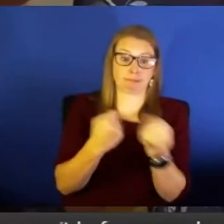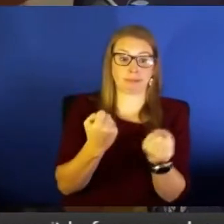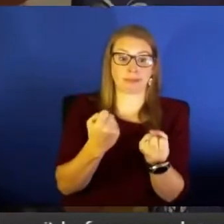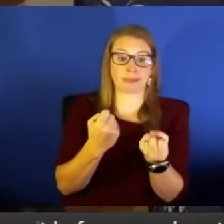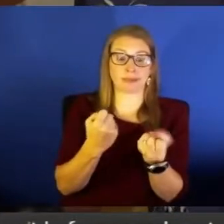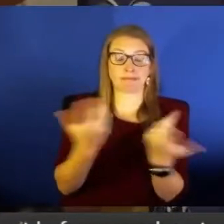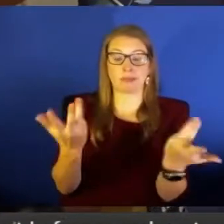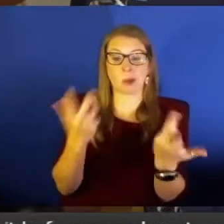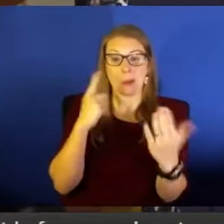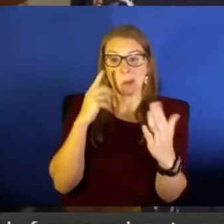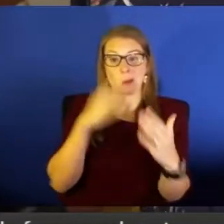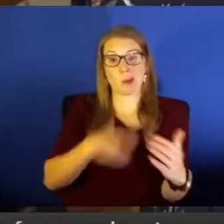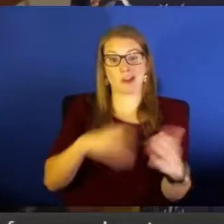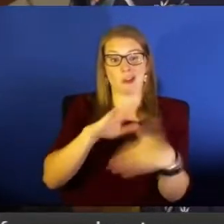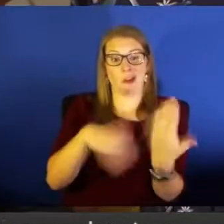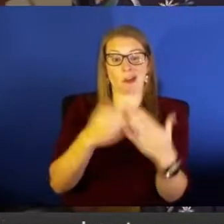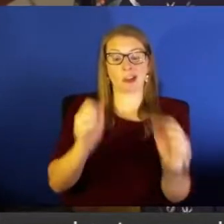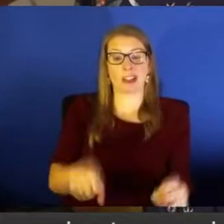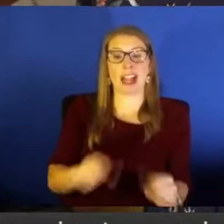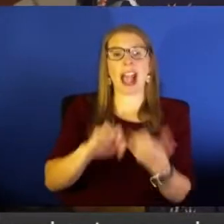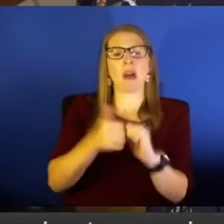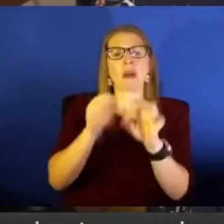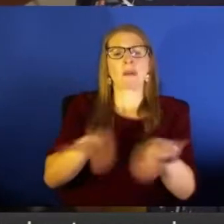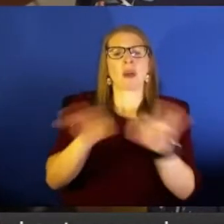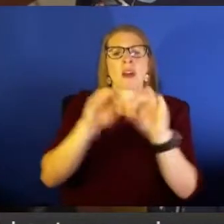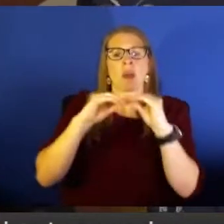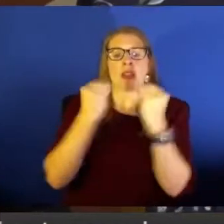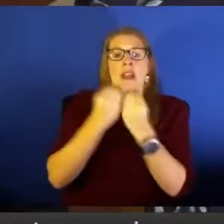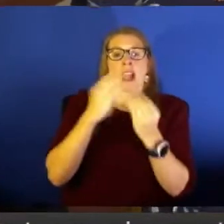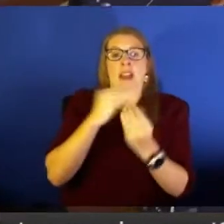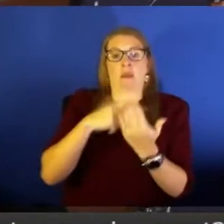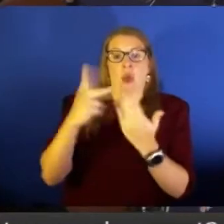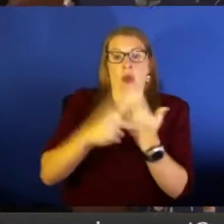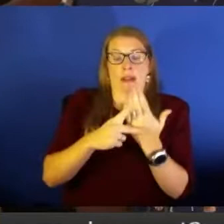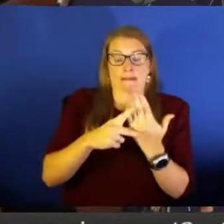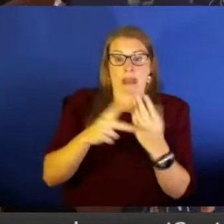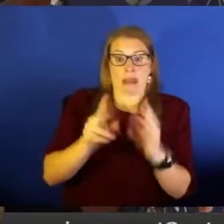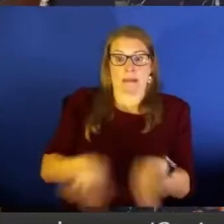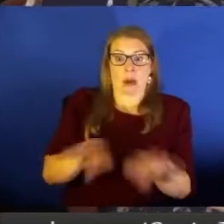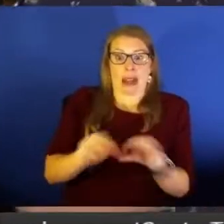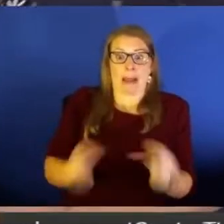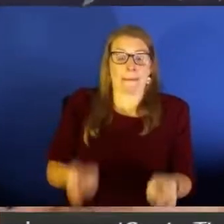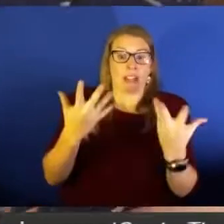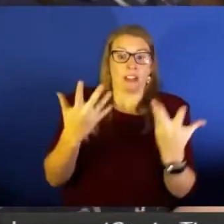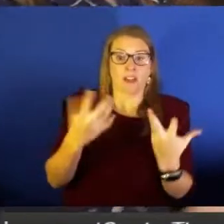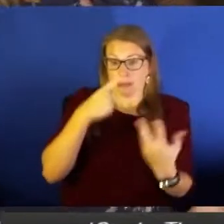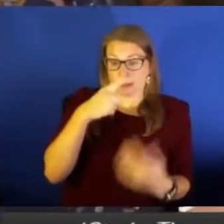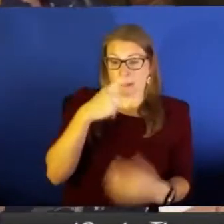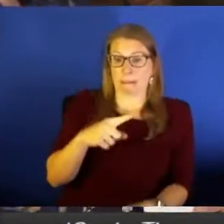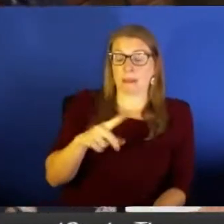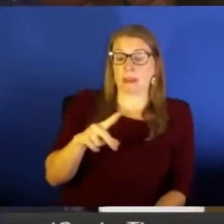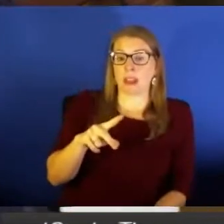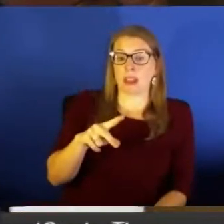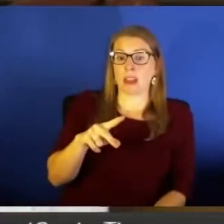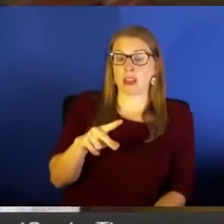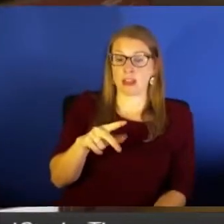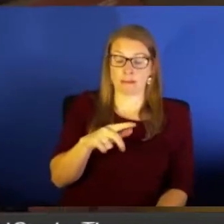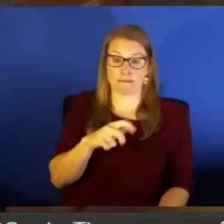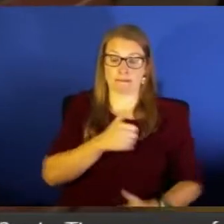an organization and a program like this is. We just want our military service members and our veterans to feel